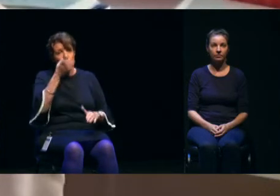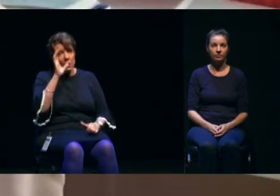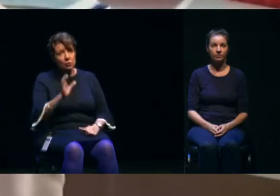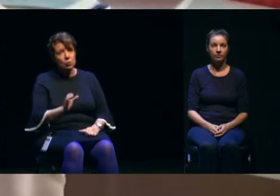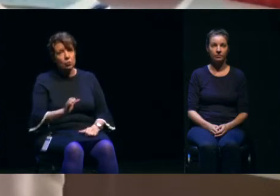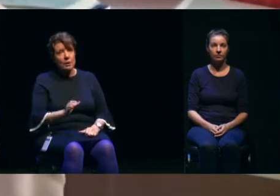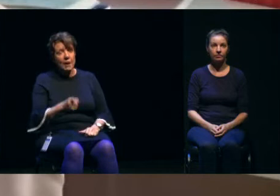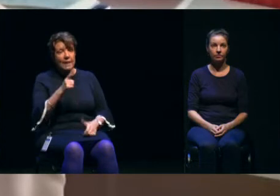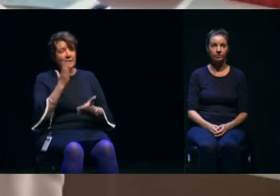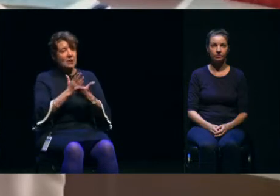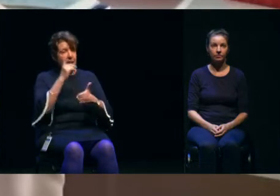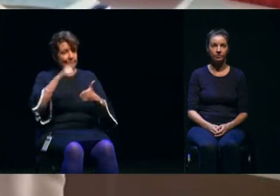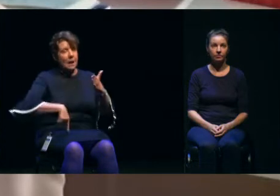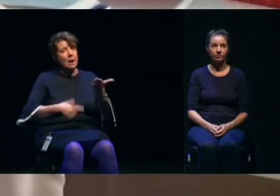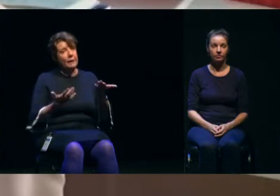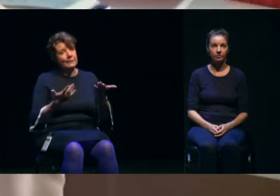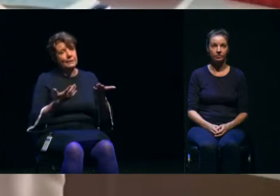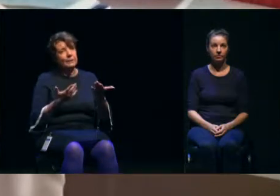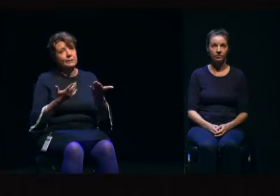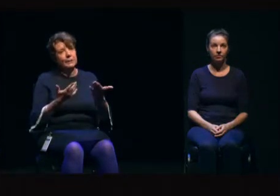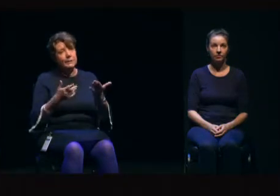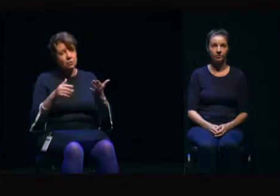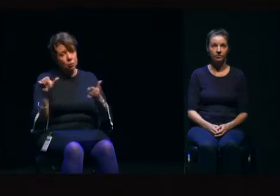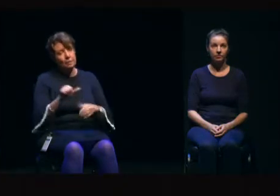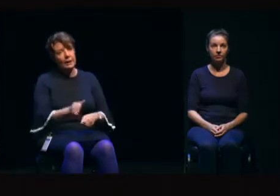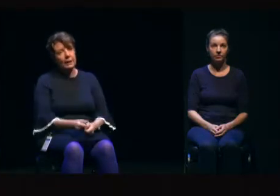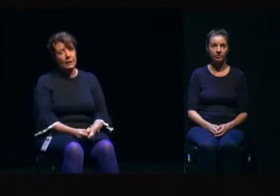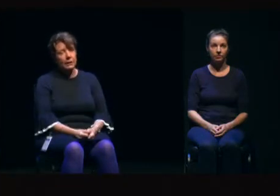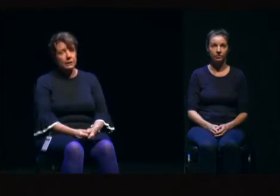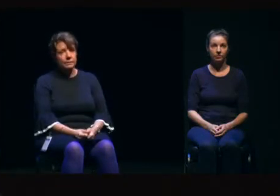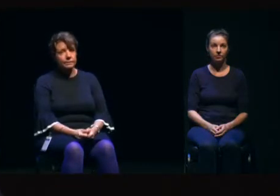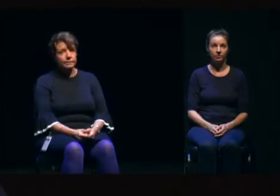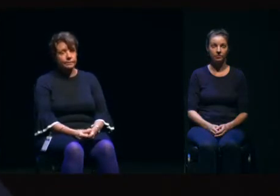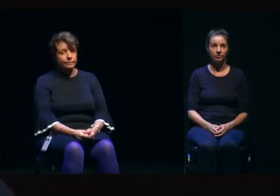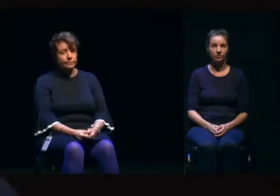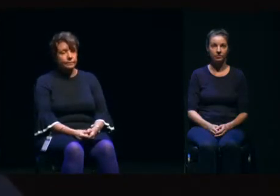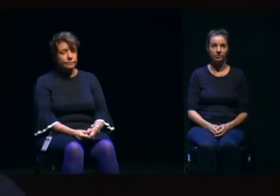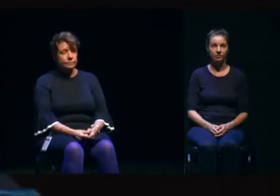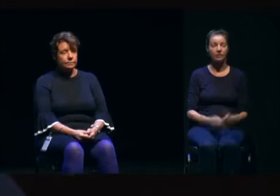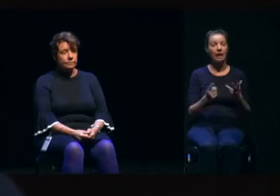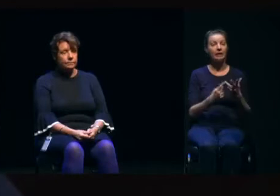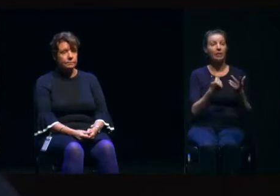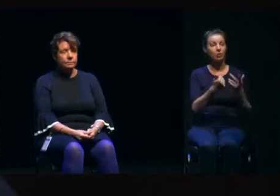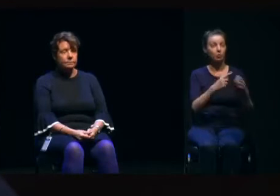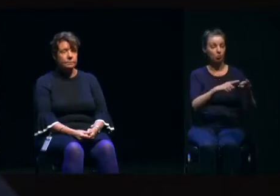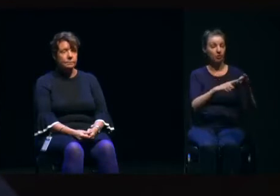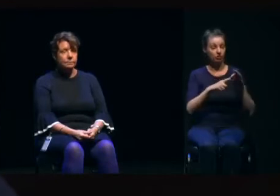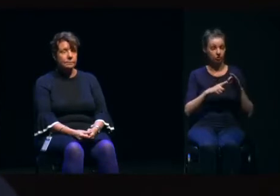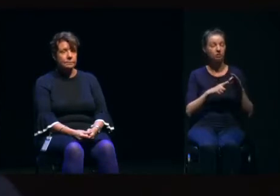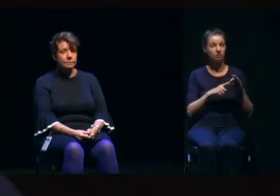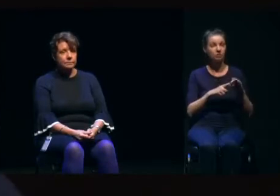is penalized as it should be. And that's actually one of the, there's a number of a number of the questions here actually do